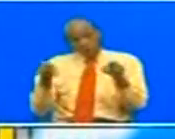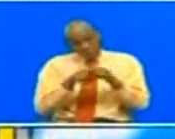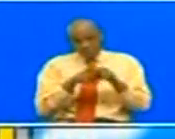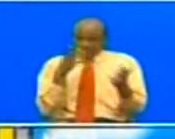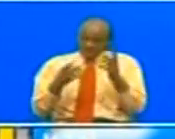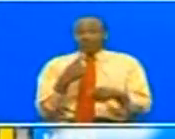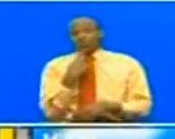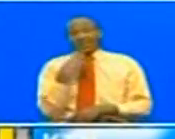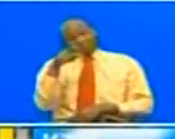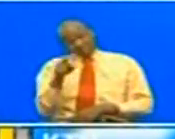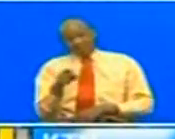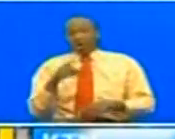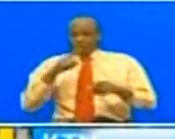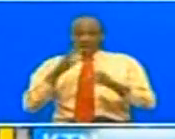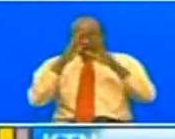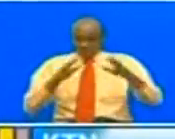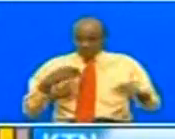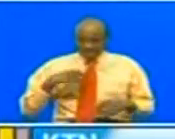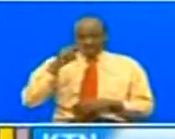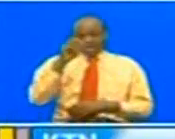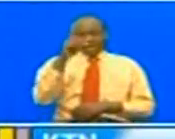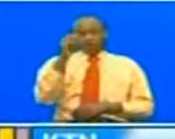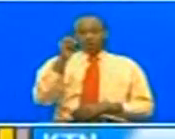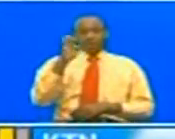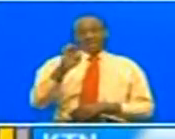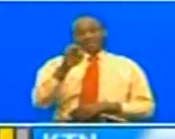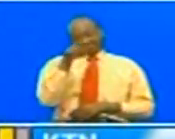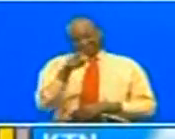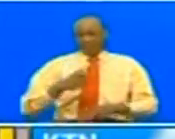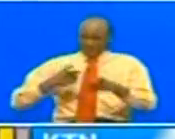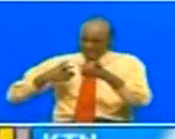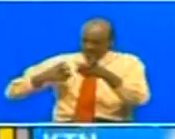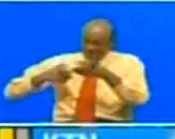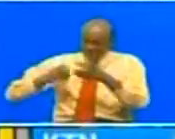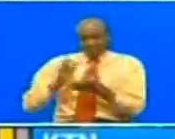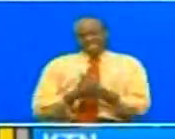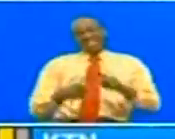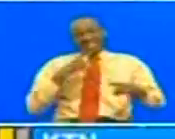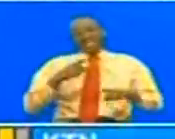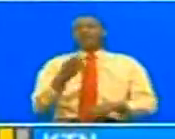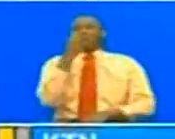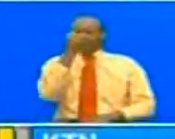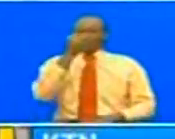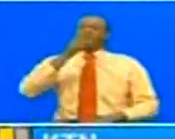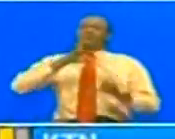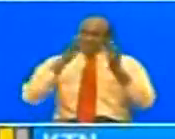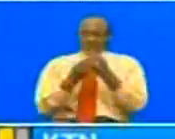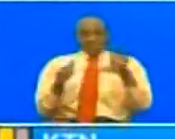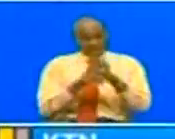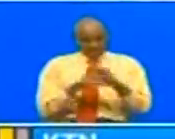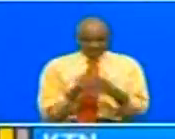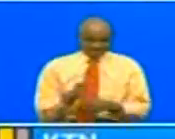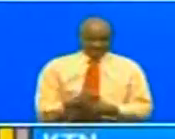believed to be Turkana, raided a homestead in Nadome, 15 kilometers from the Baringo border, killing five family members.